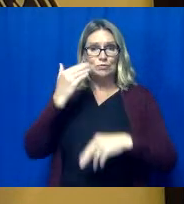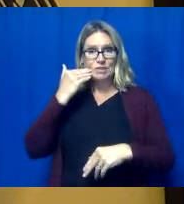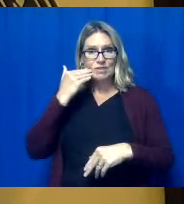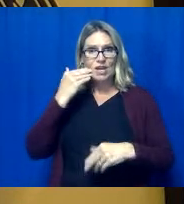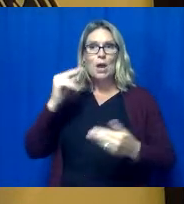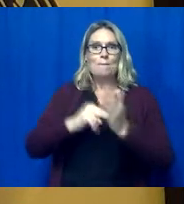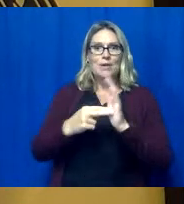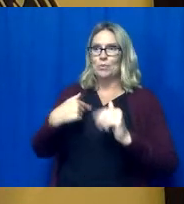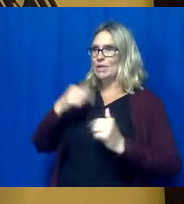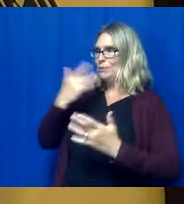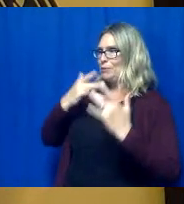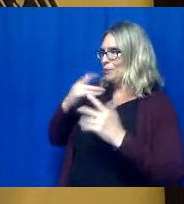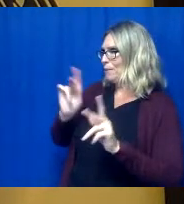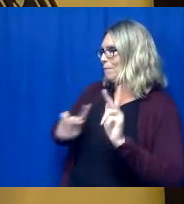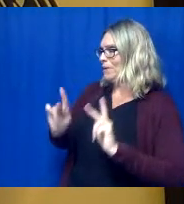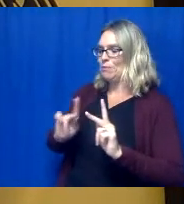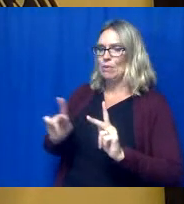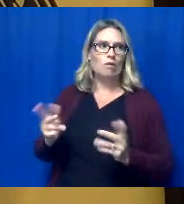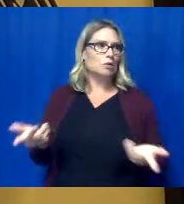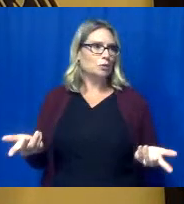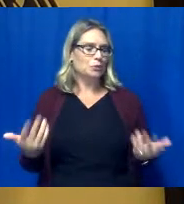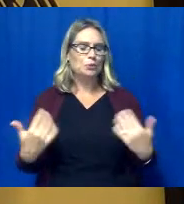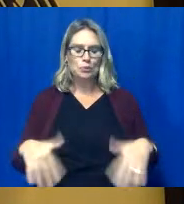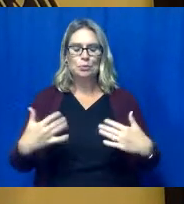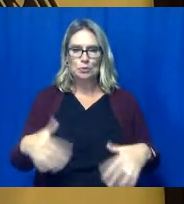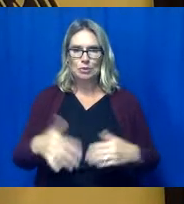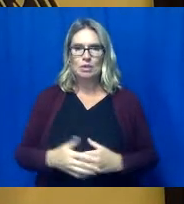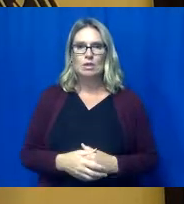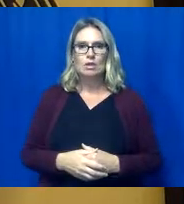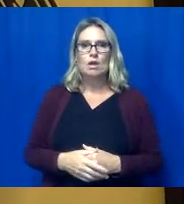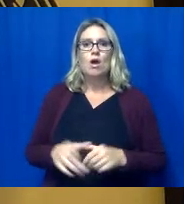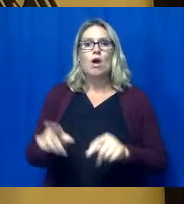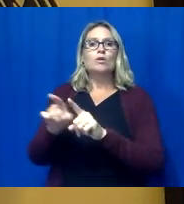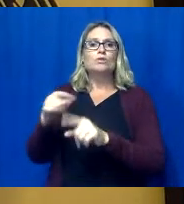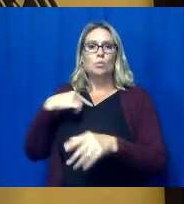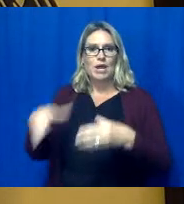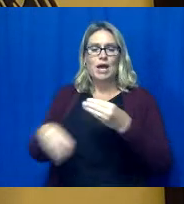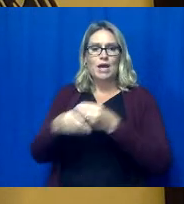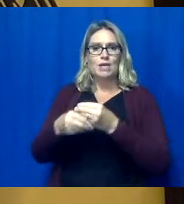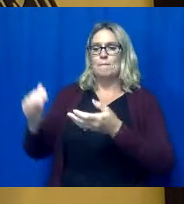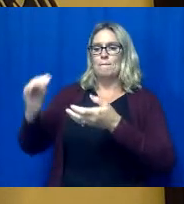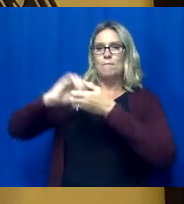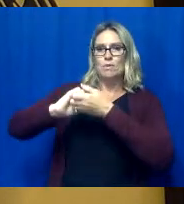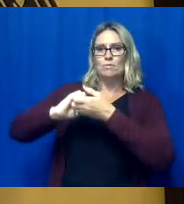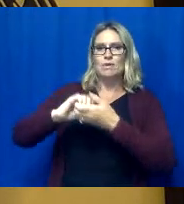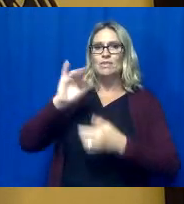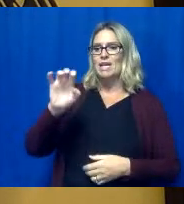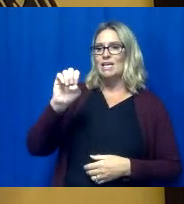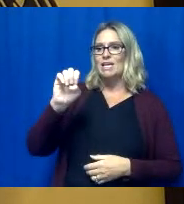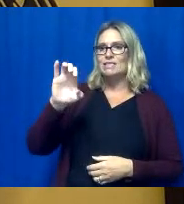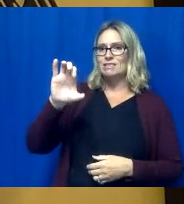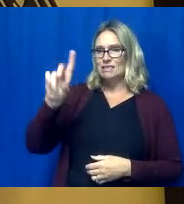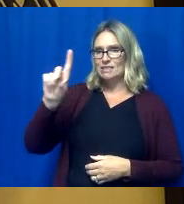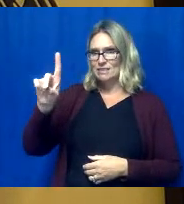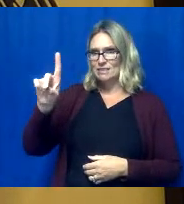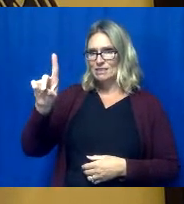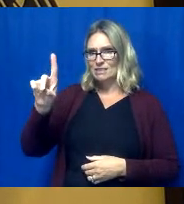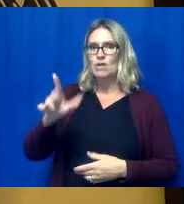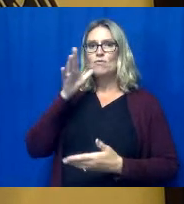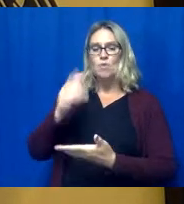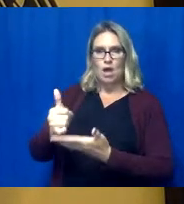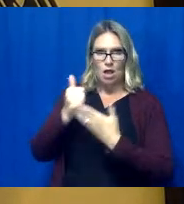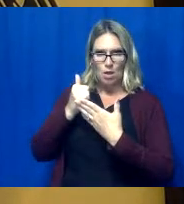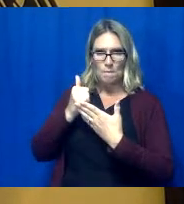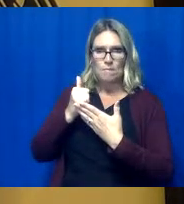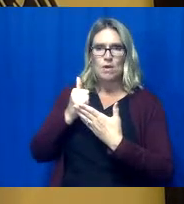resources, there's no question. And so we are also including partnerships with EECD staff to help with the distribution of public